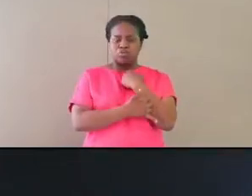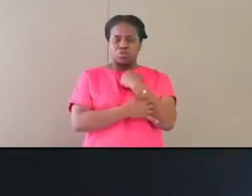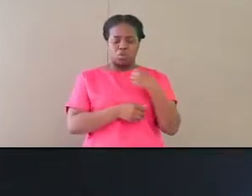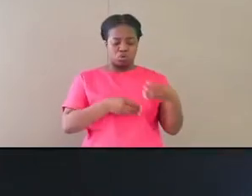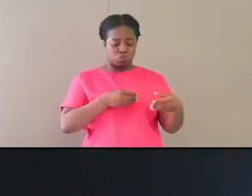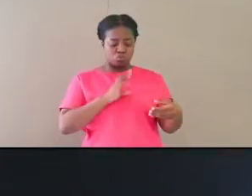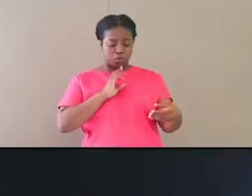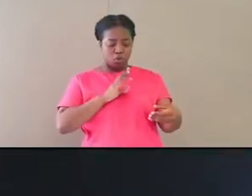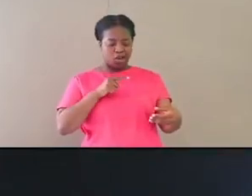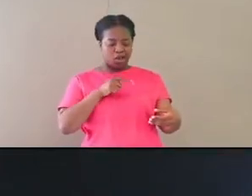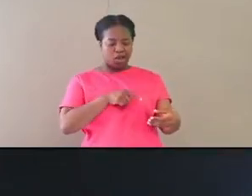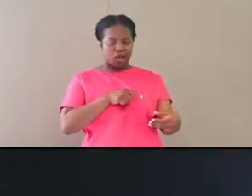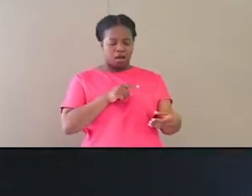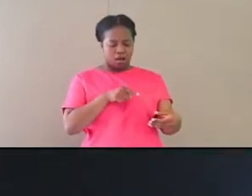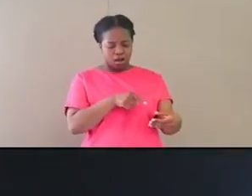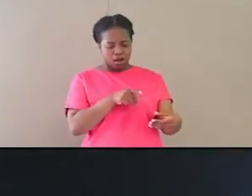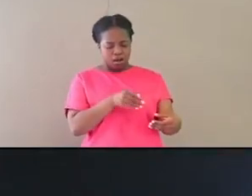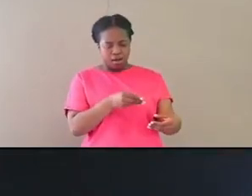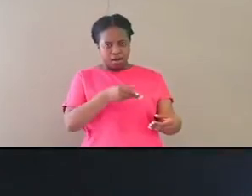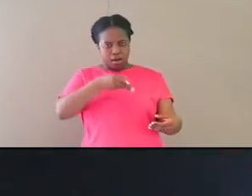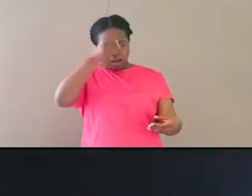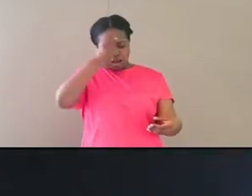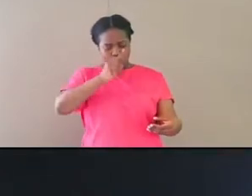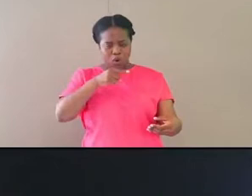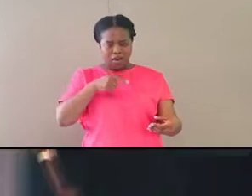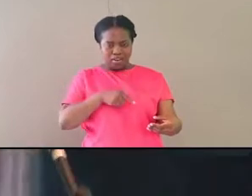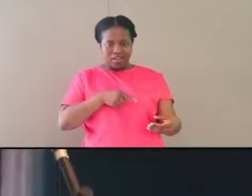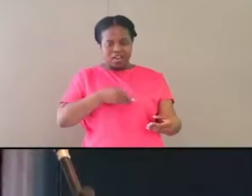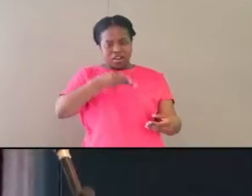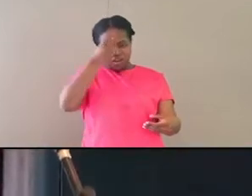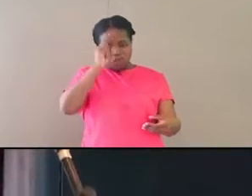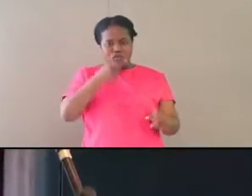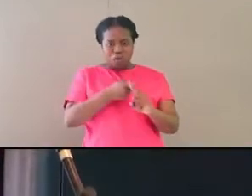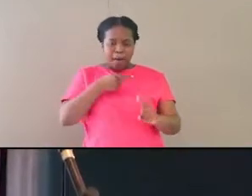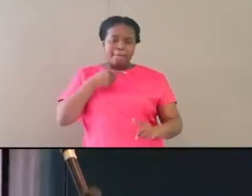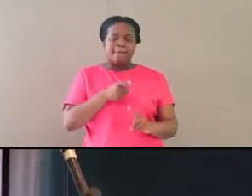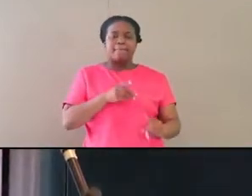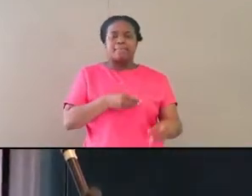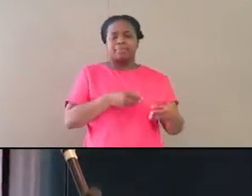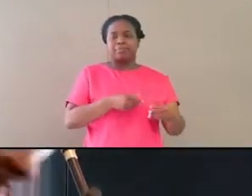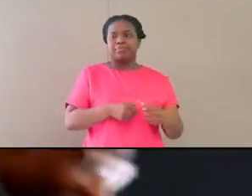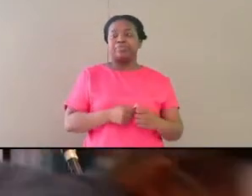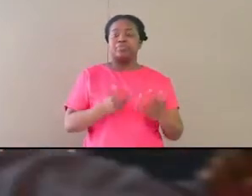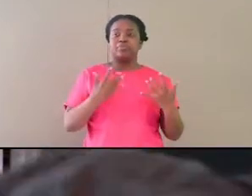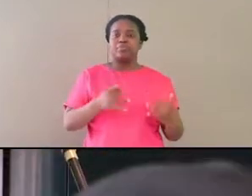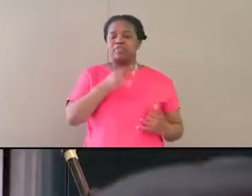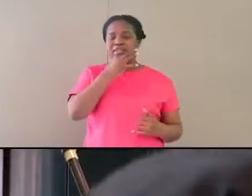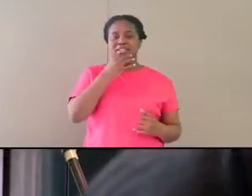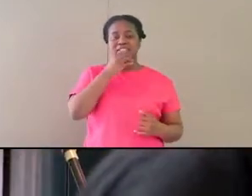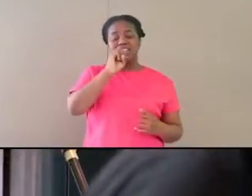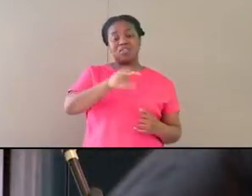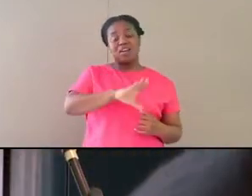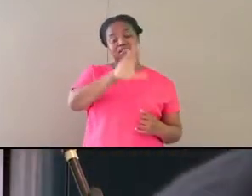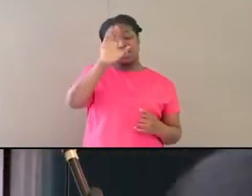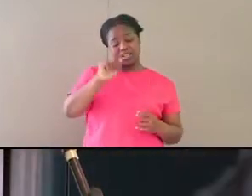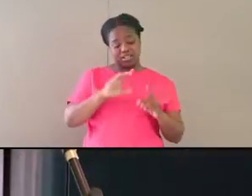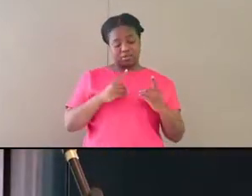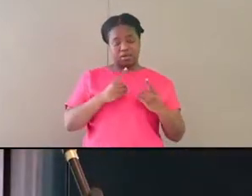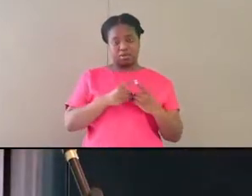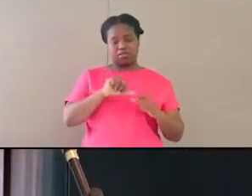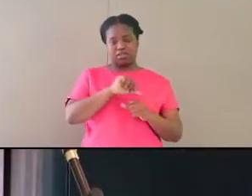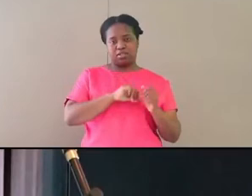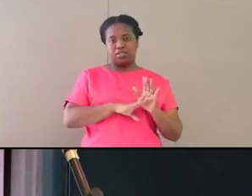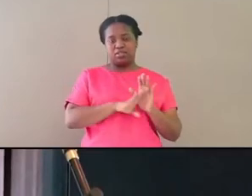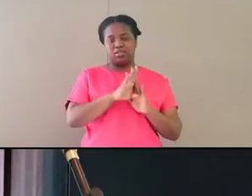to take leave now I think at this point it was already mentioned that South Africa the Department of Social